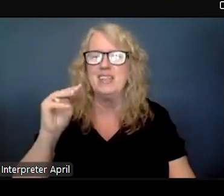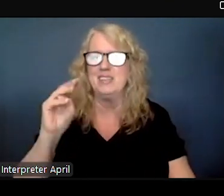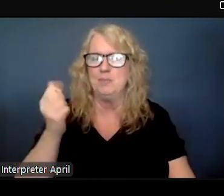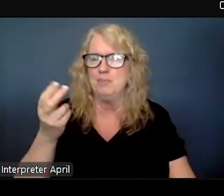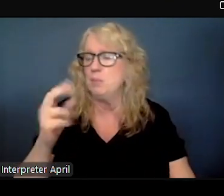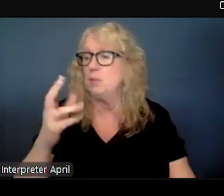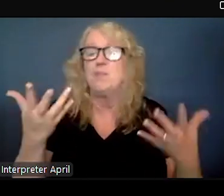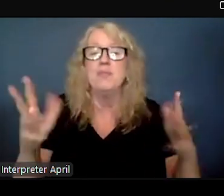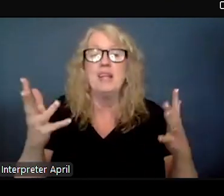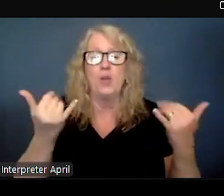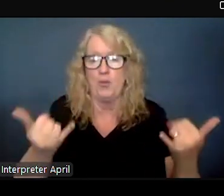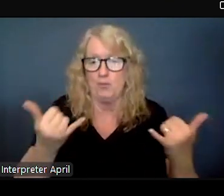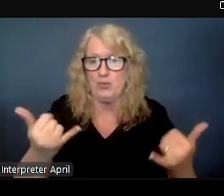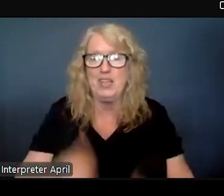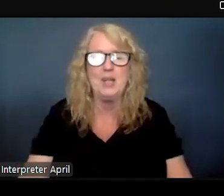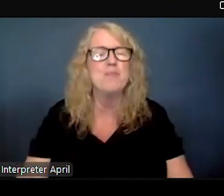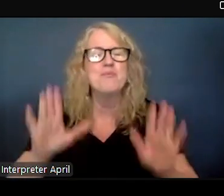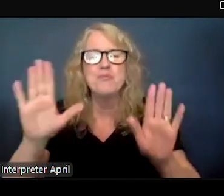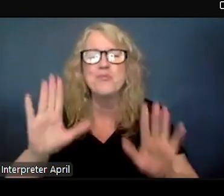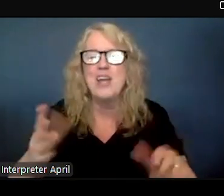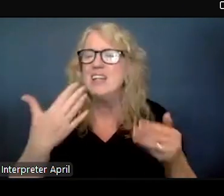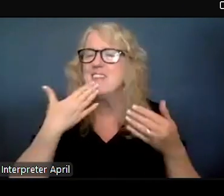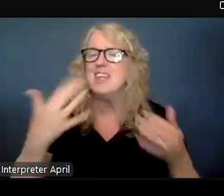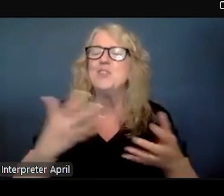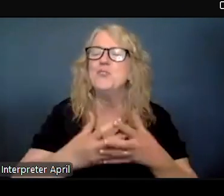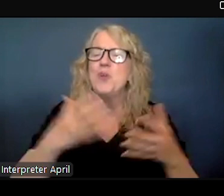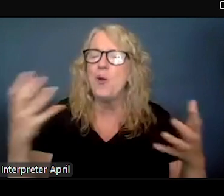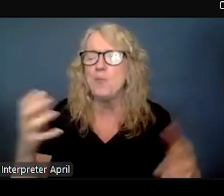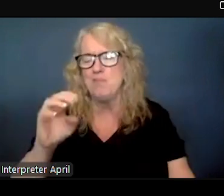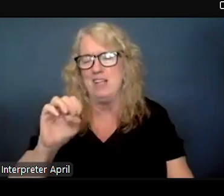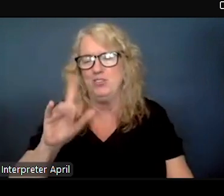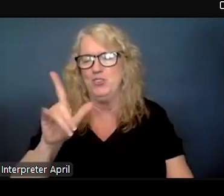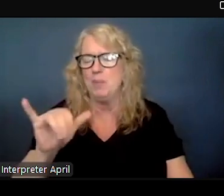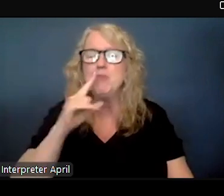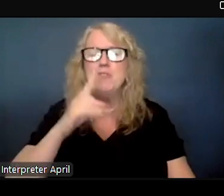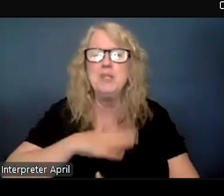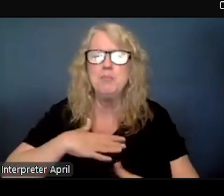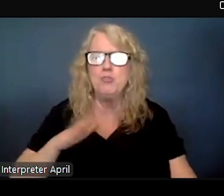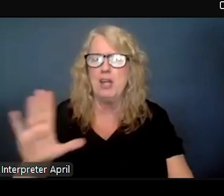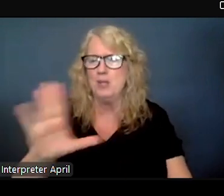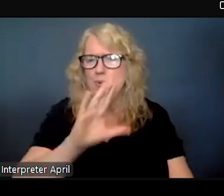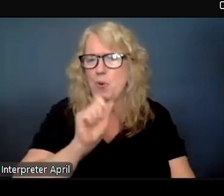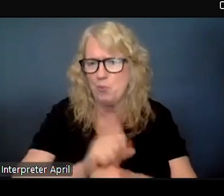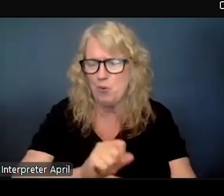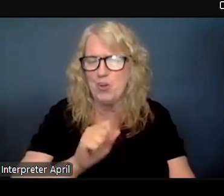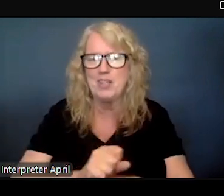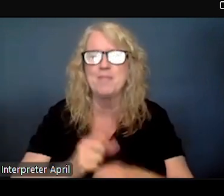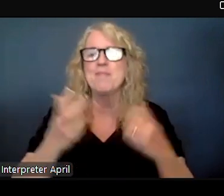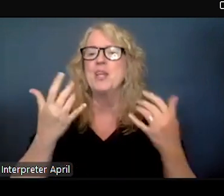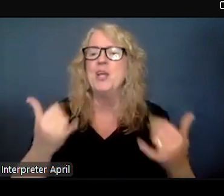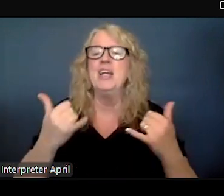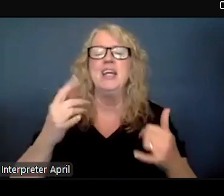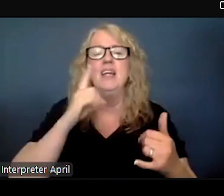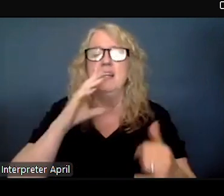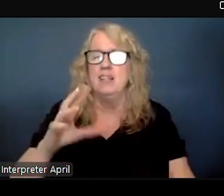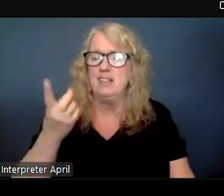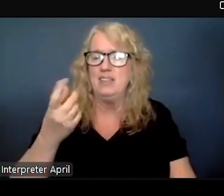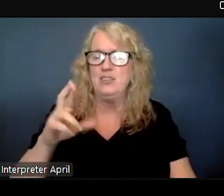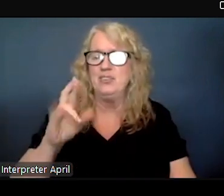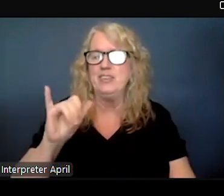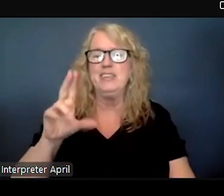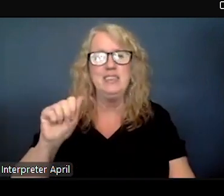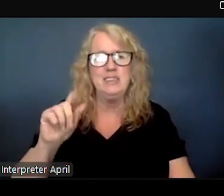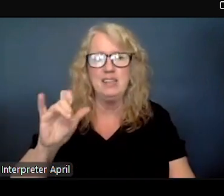all for today. Great. Thanks so much, Emily. Really appreciate your work. And let's go to Dr. Tina